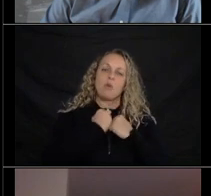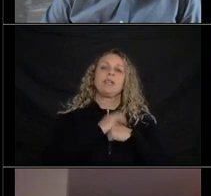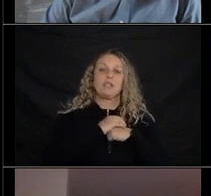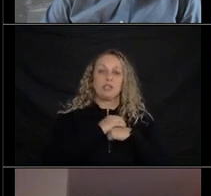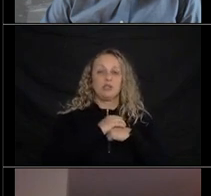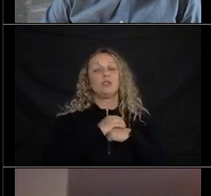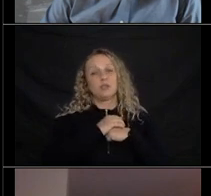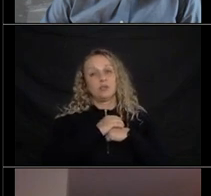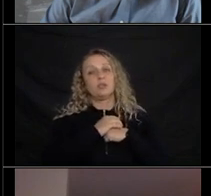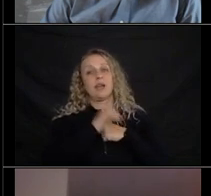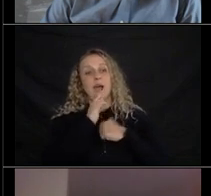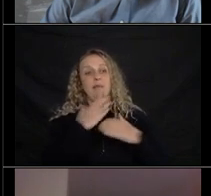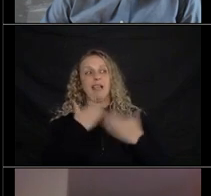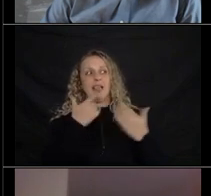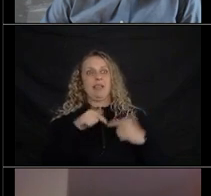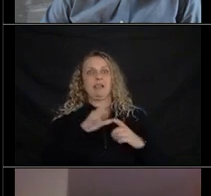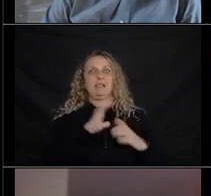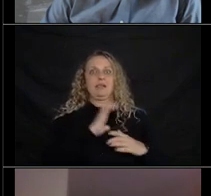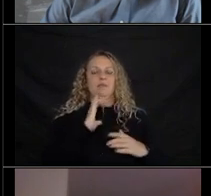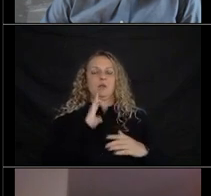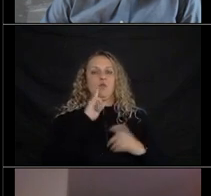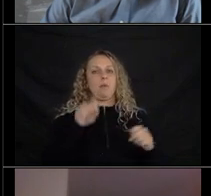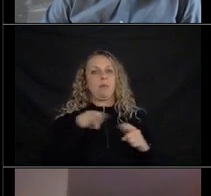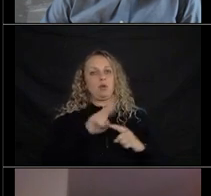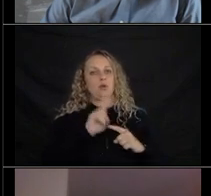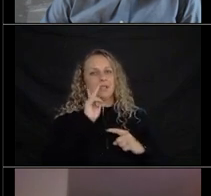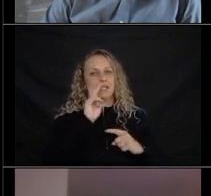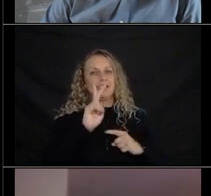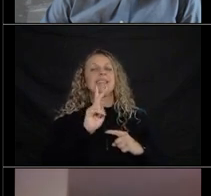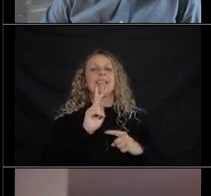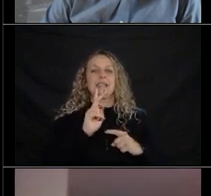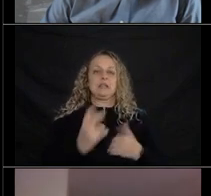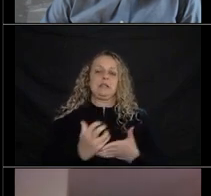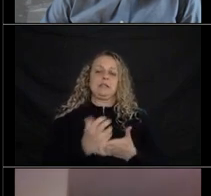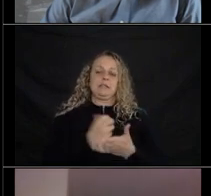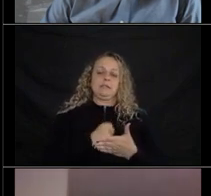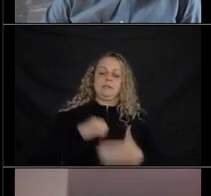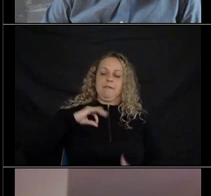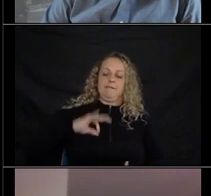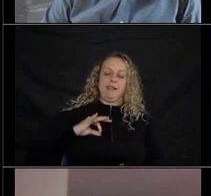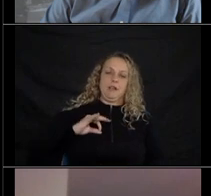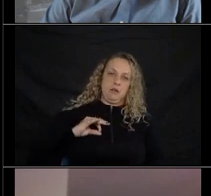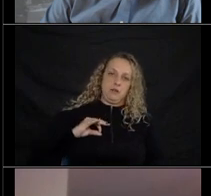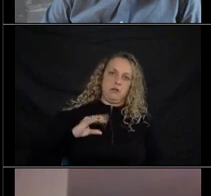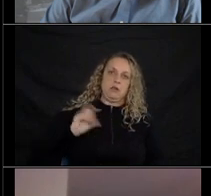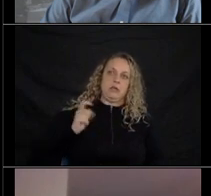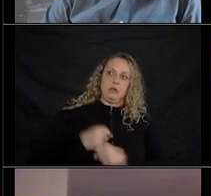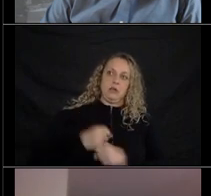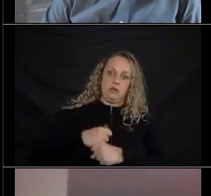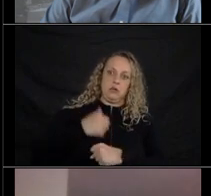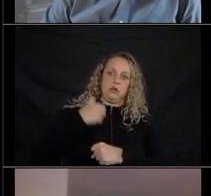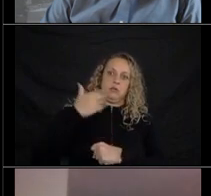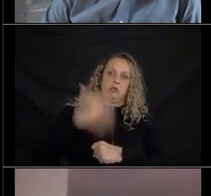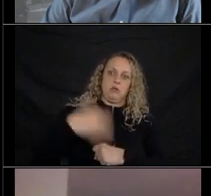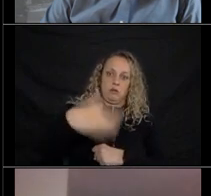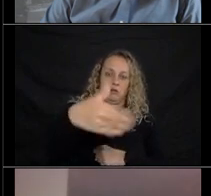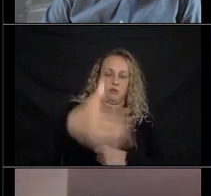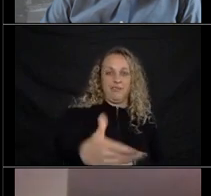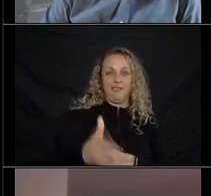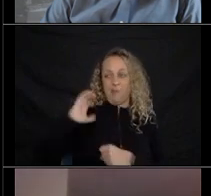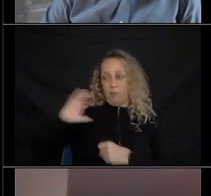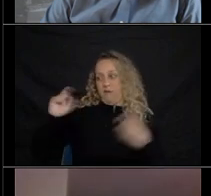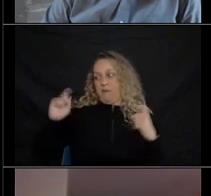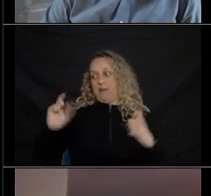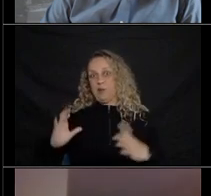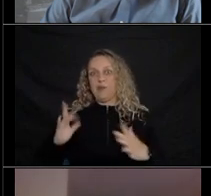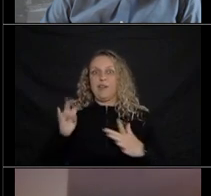just glad that this commission is going to be able to see the fruits of the decades of labor that the previous administrations have done